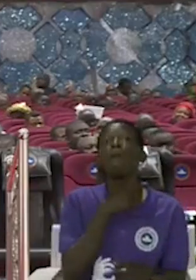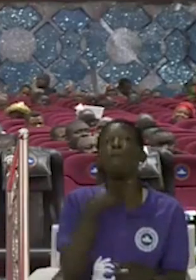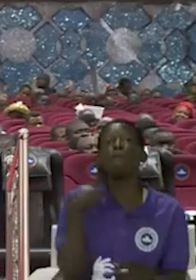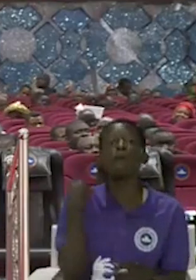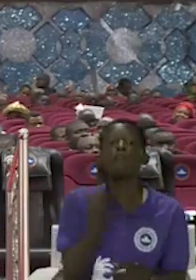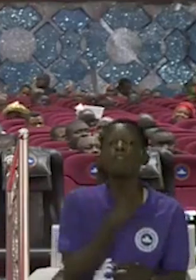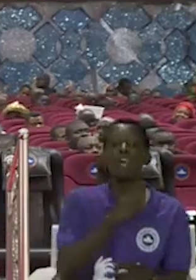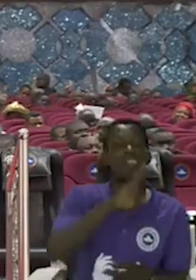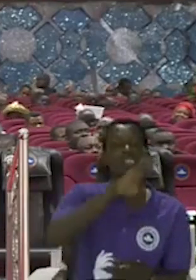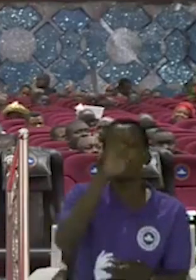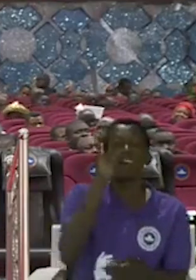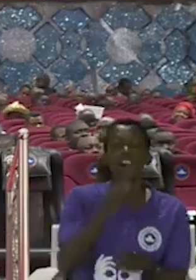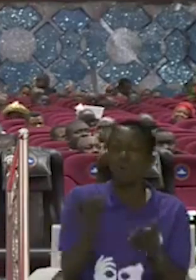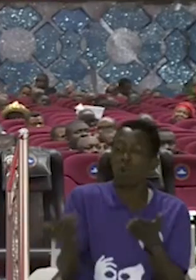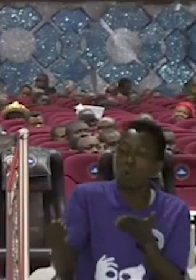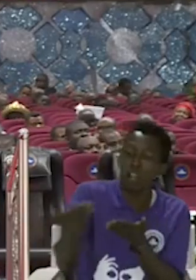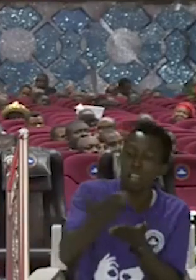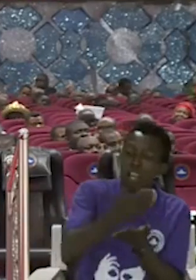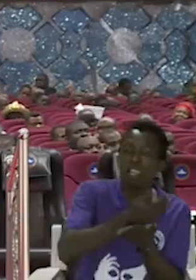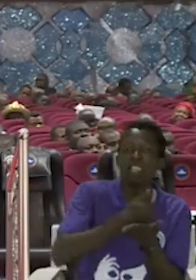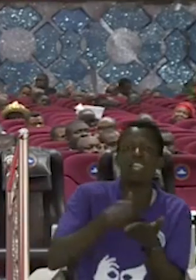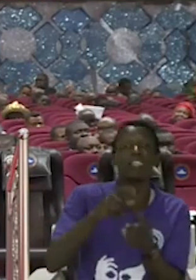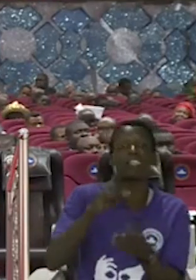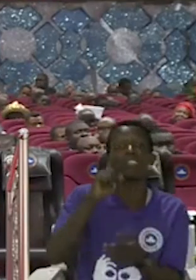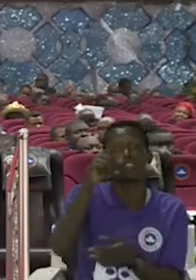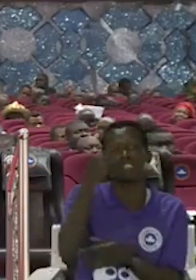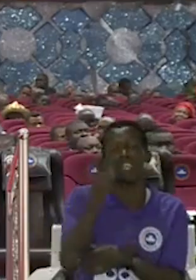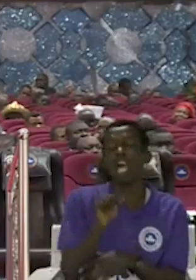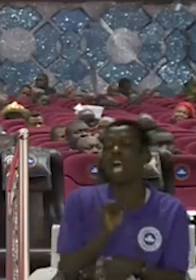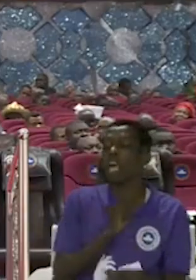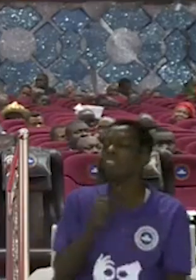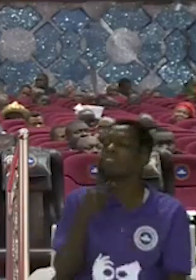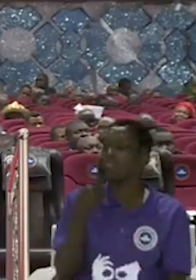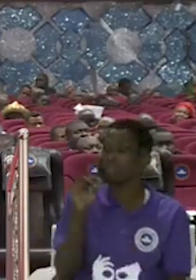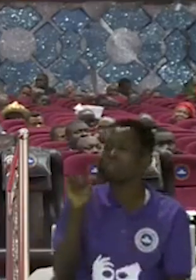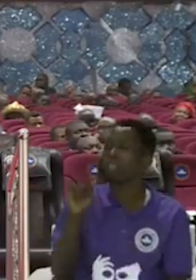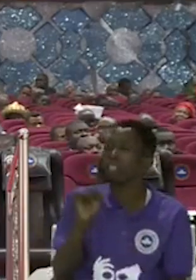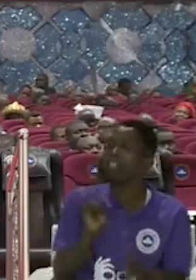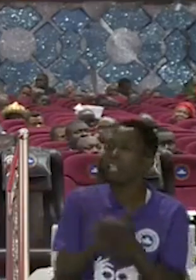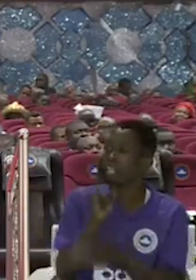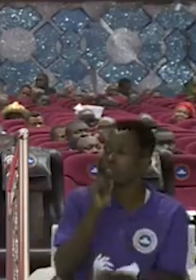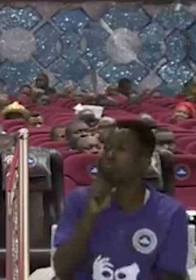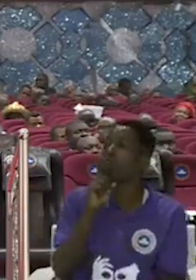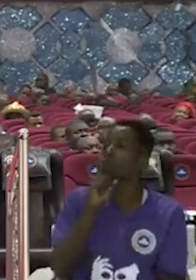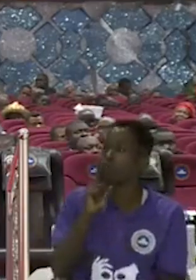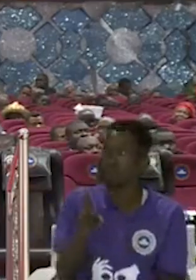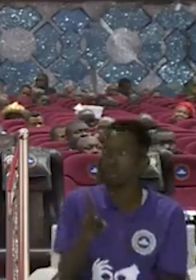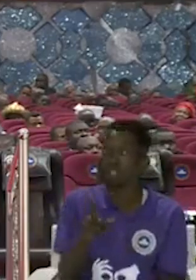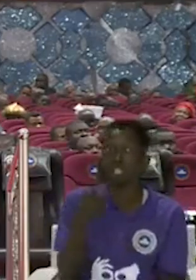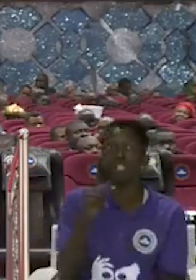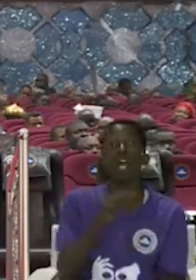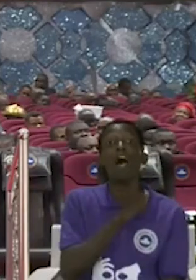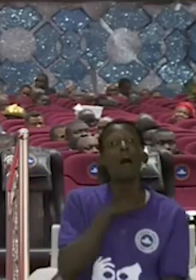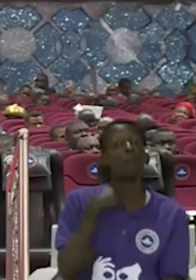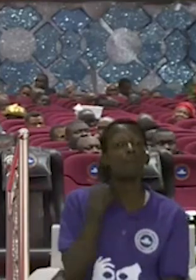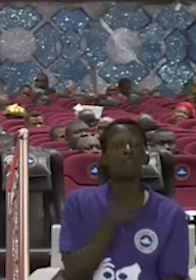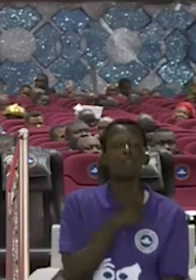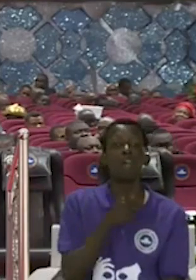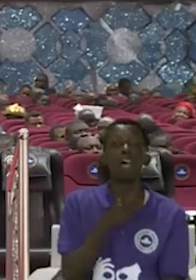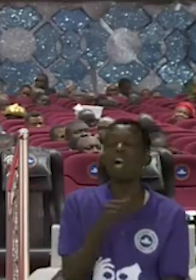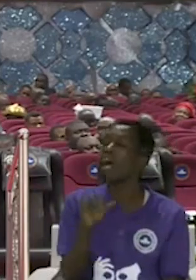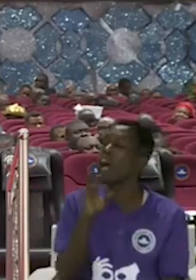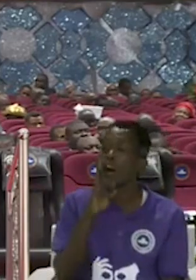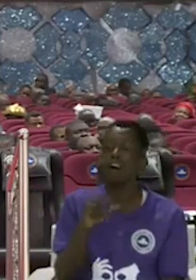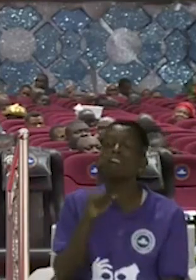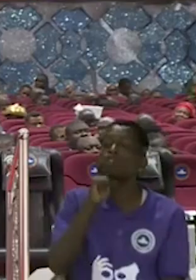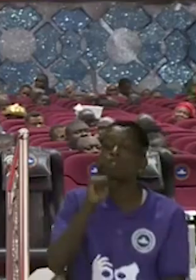tithes. I said, that is true. The apostles were not parish pastors.